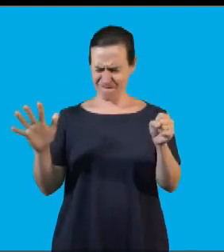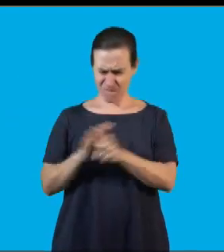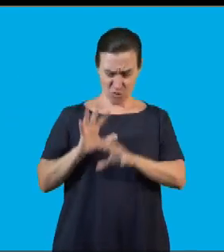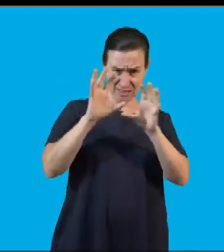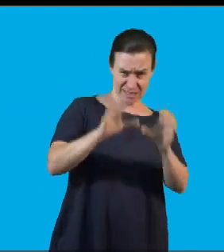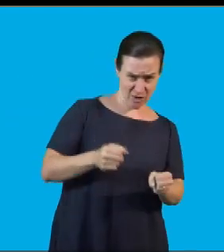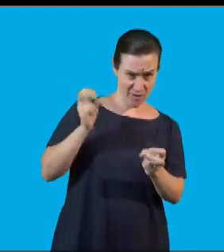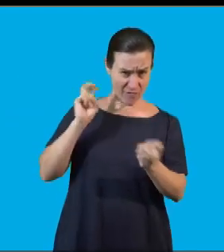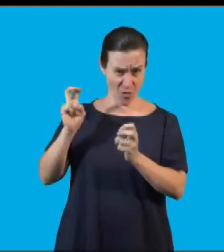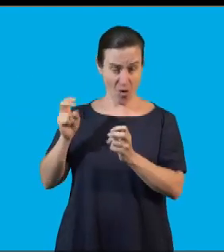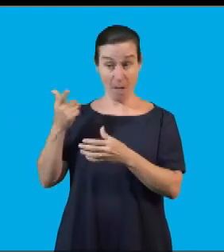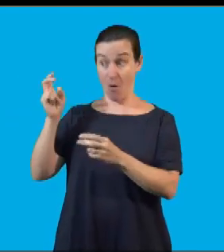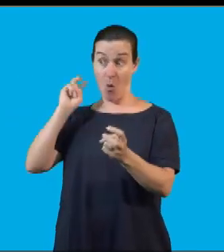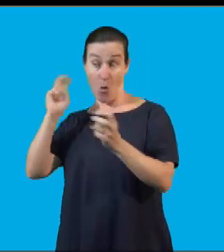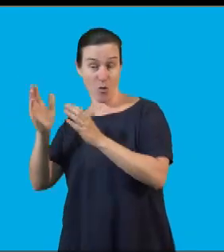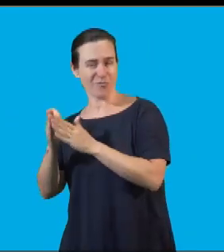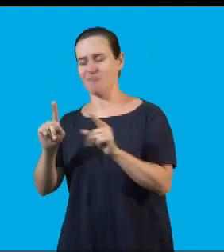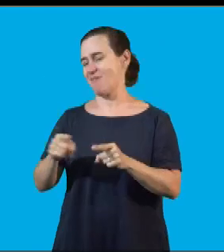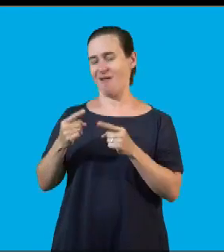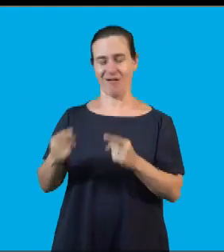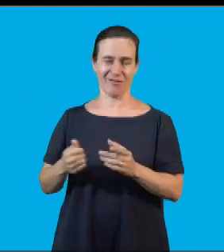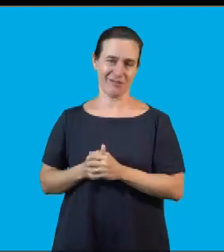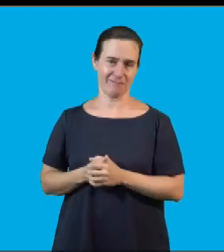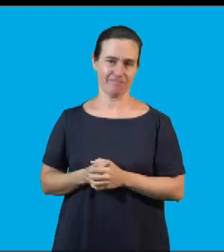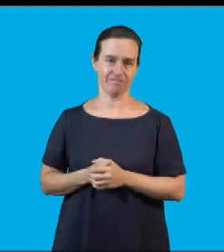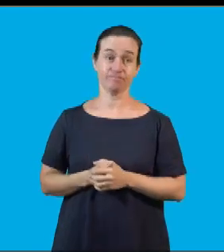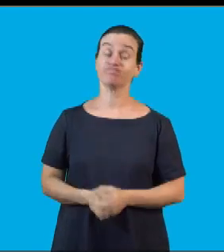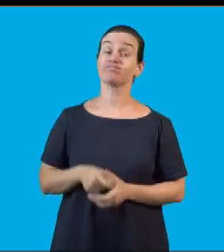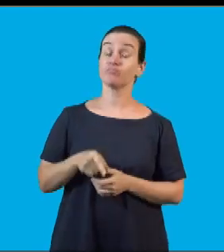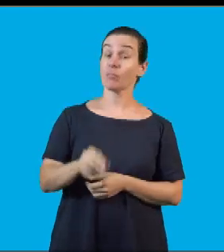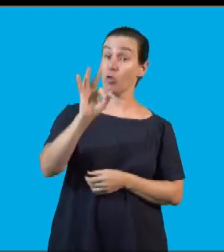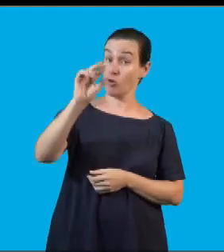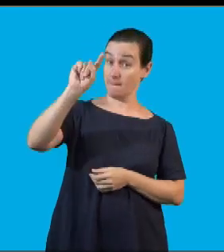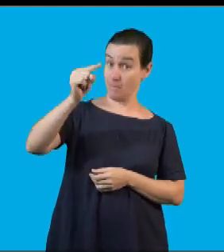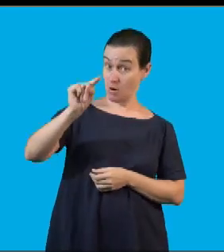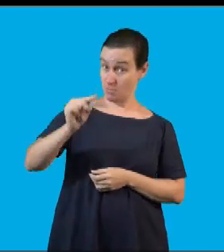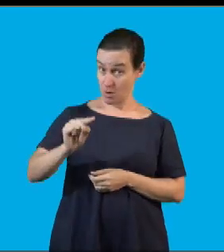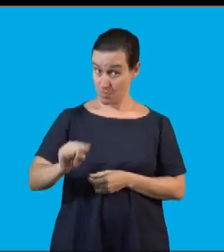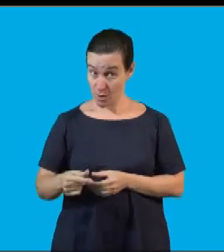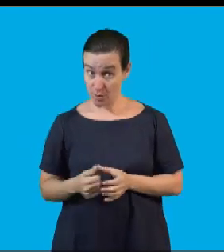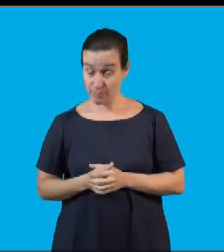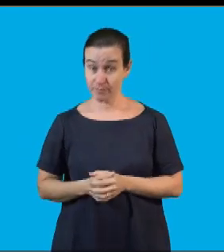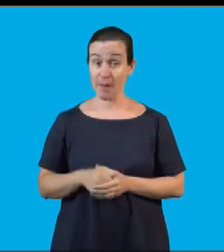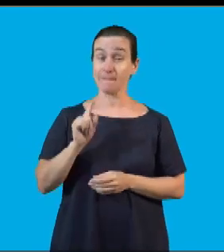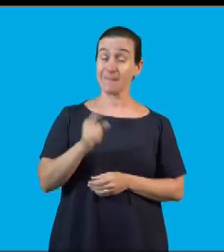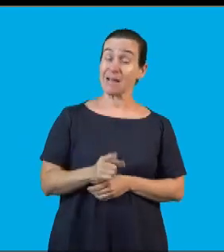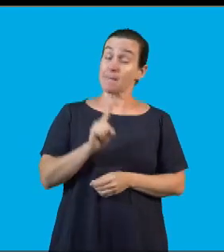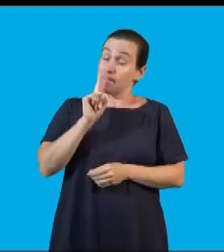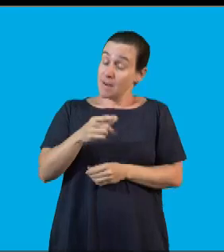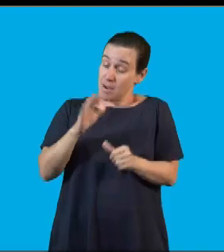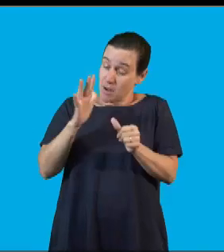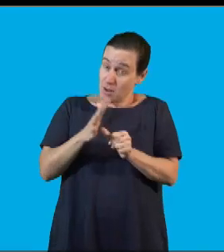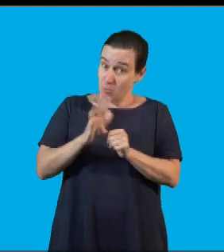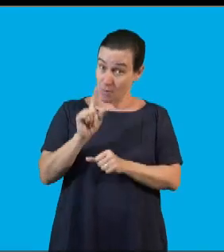be replaced. Very, very important. Now, here you will get 3 marks, and only